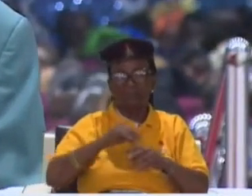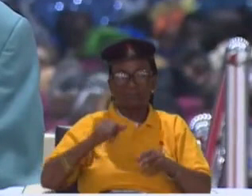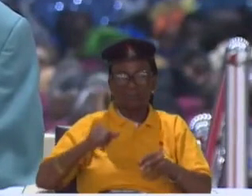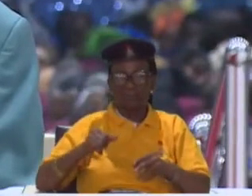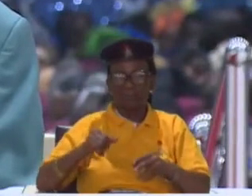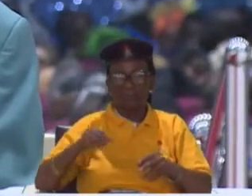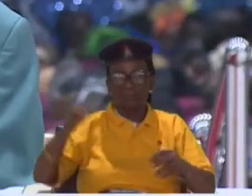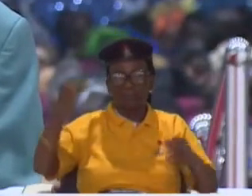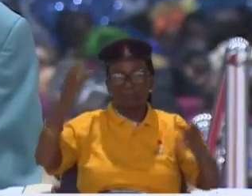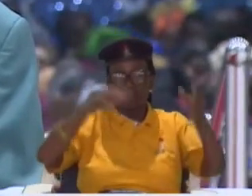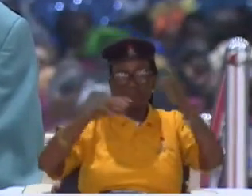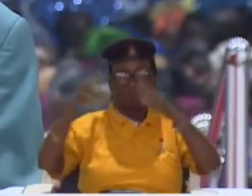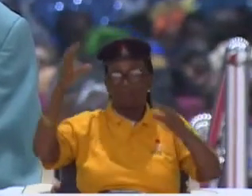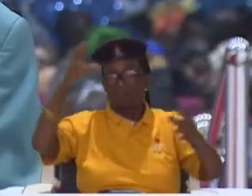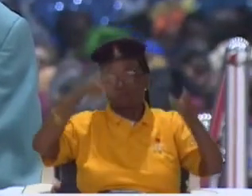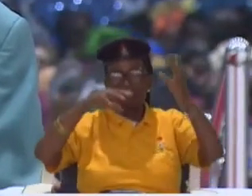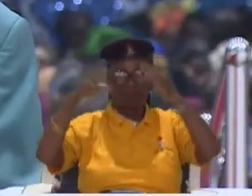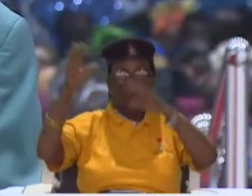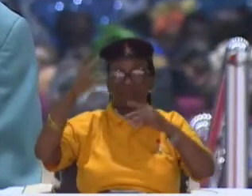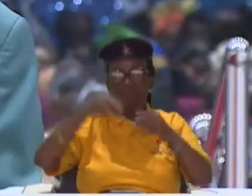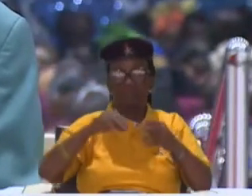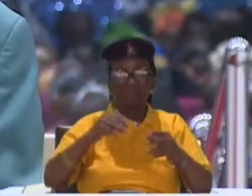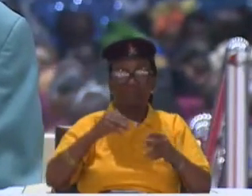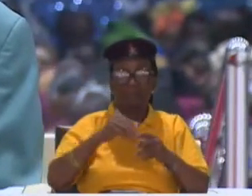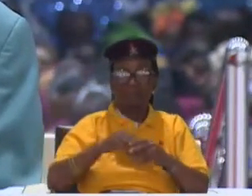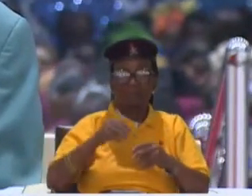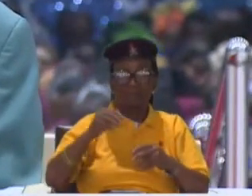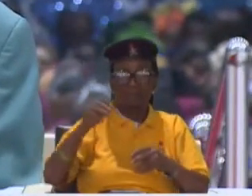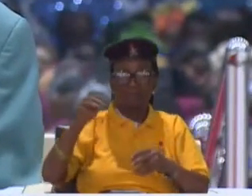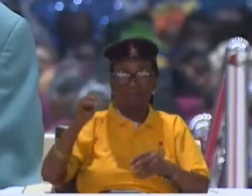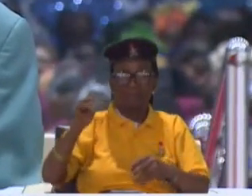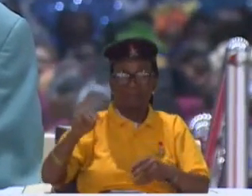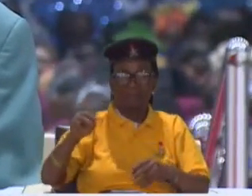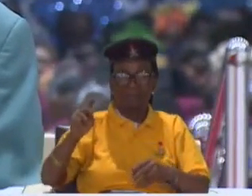In Mark chapter 4, from verse